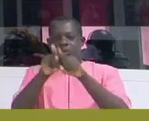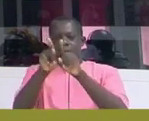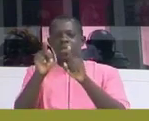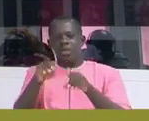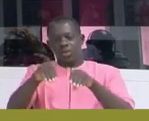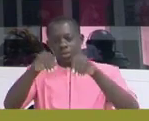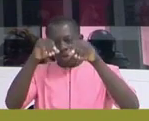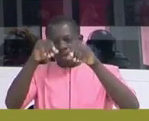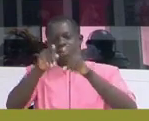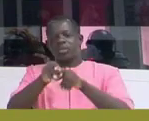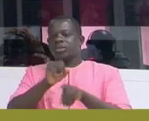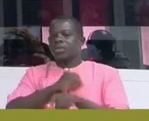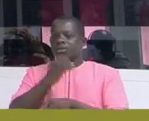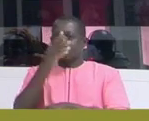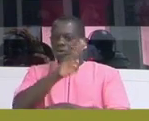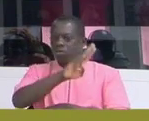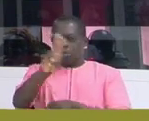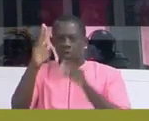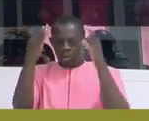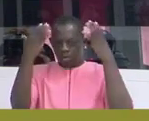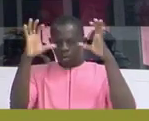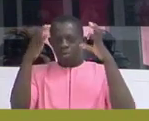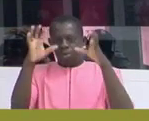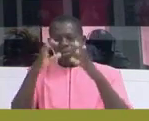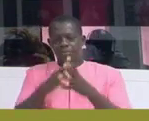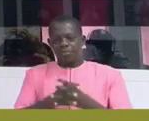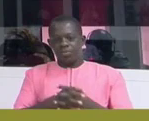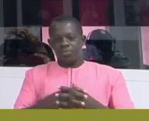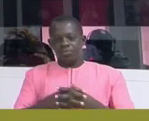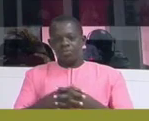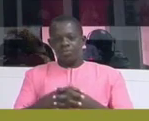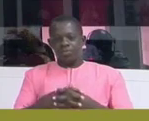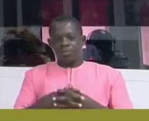sand. He said to me there is no